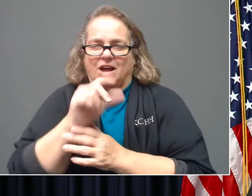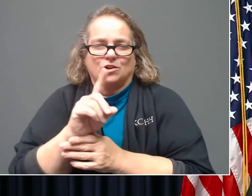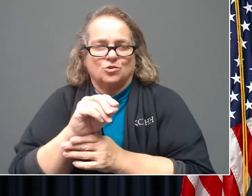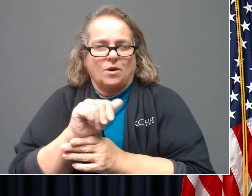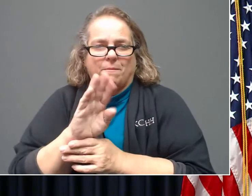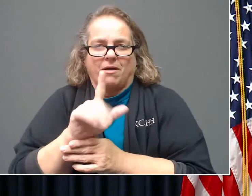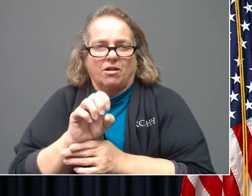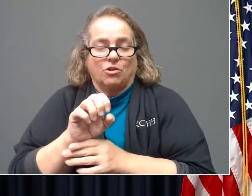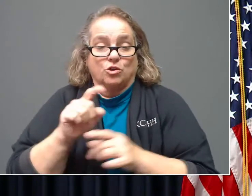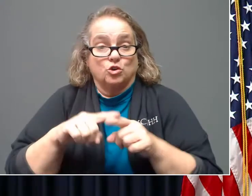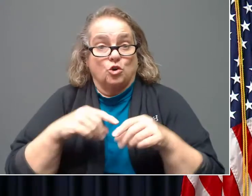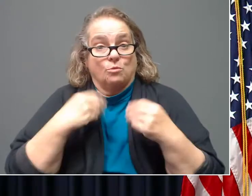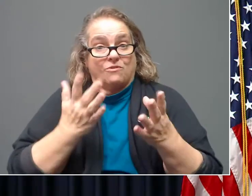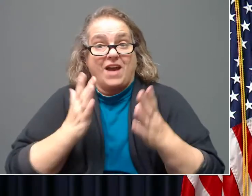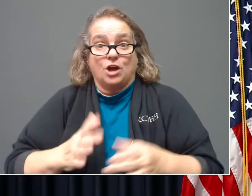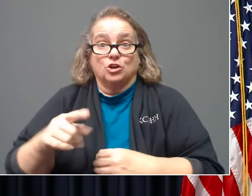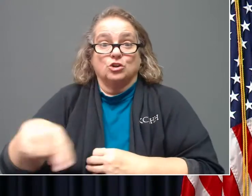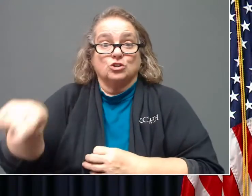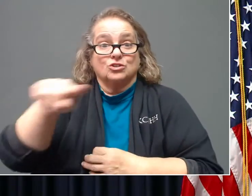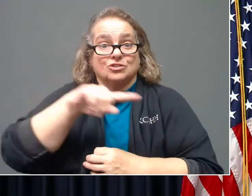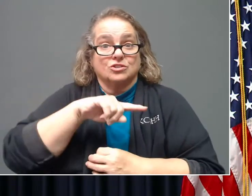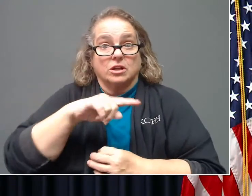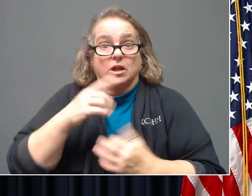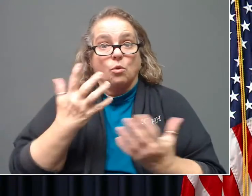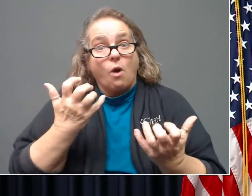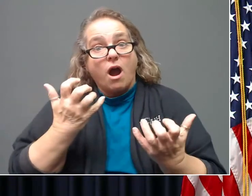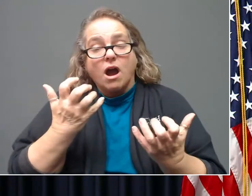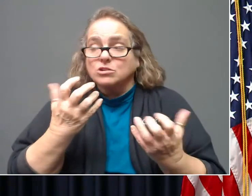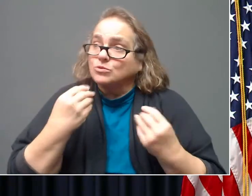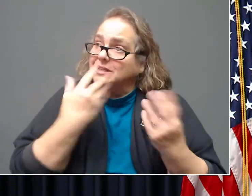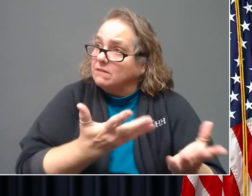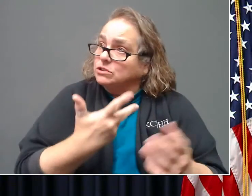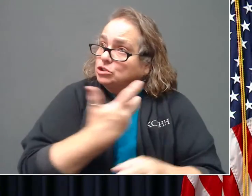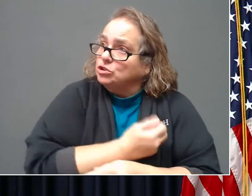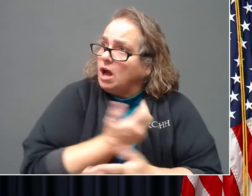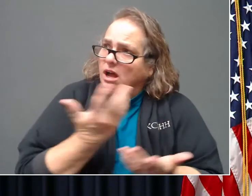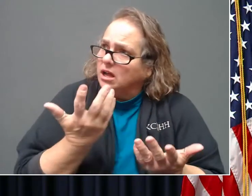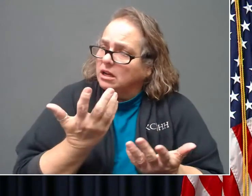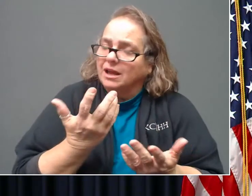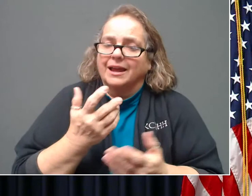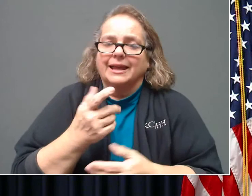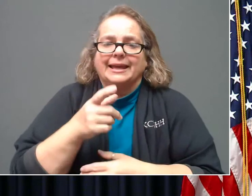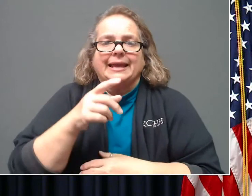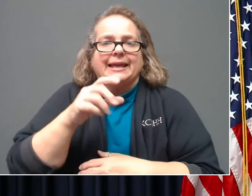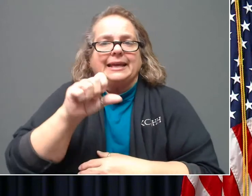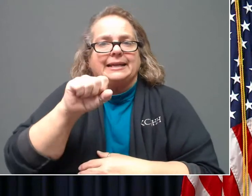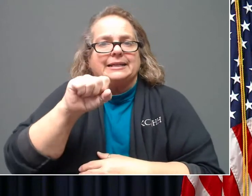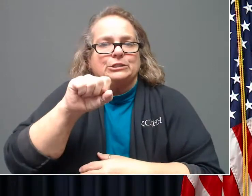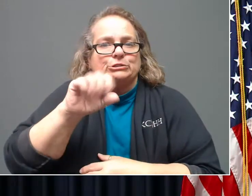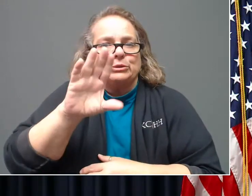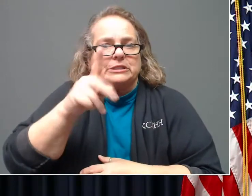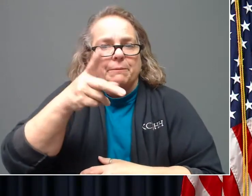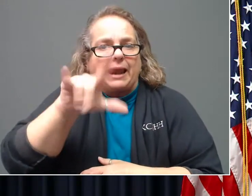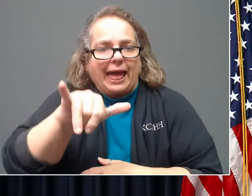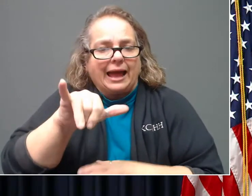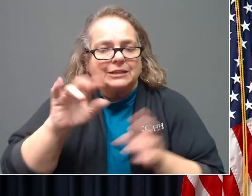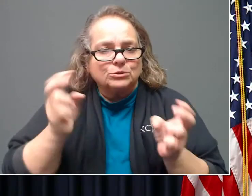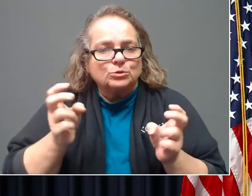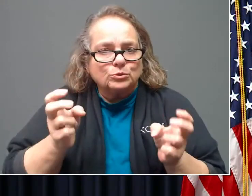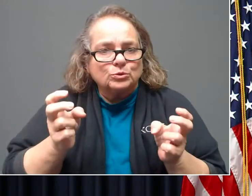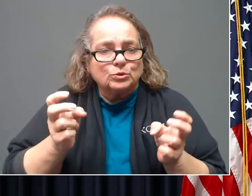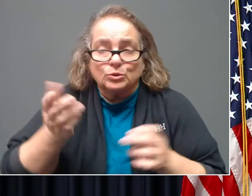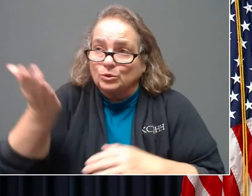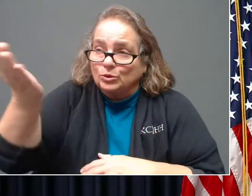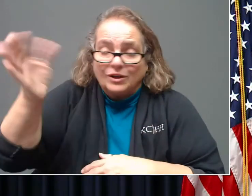we're facing is a supply issue. If we had more, we would want you to have some. But I hope in the midst of a